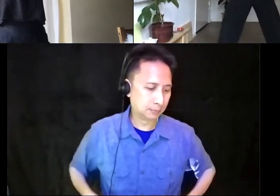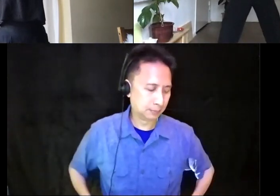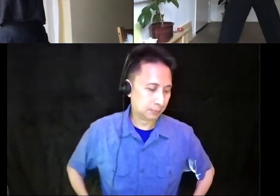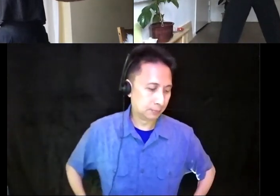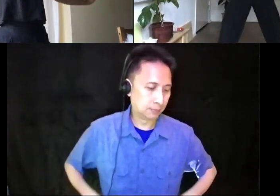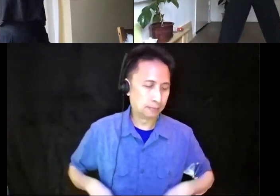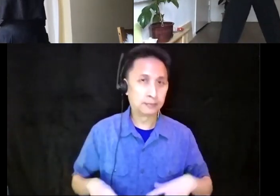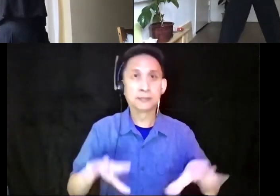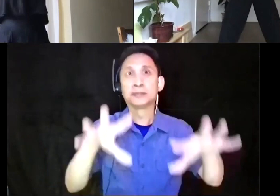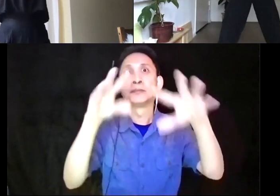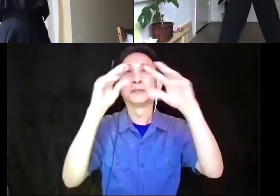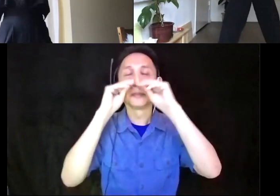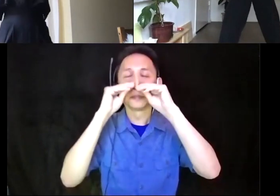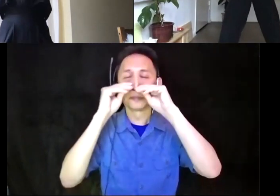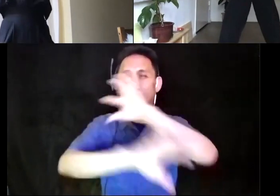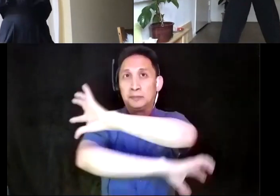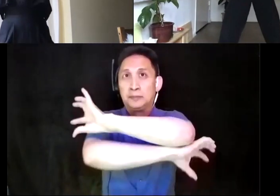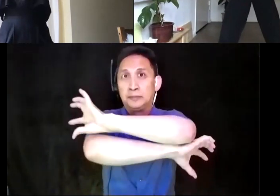Inhale,